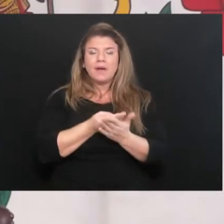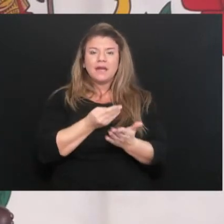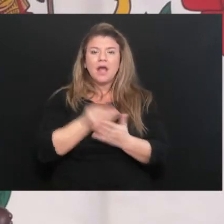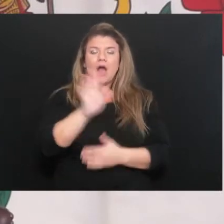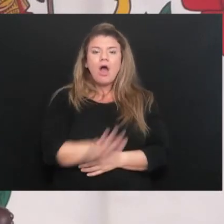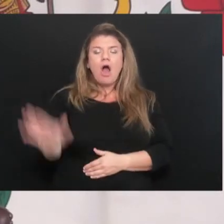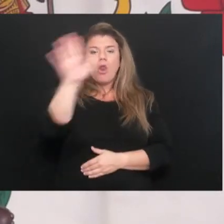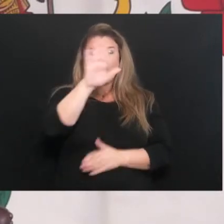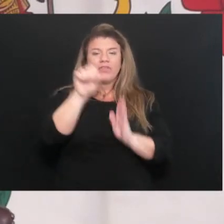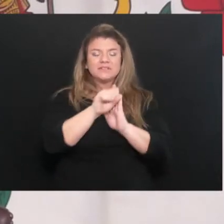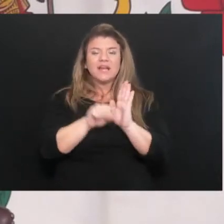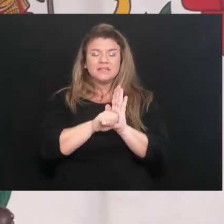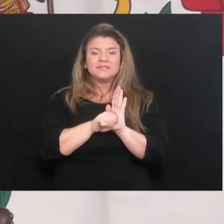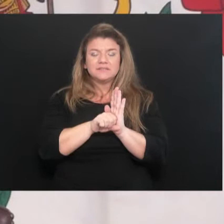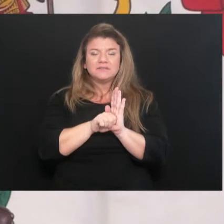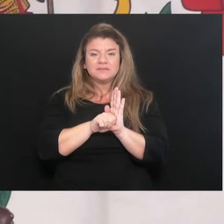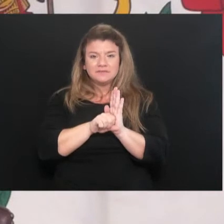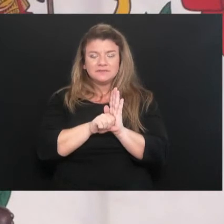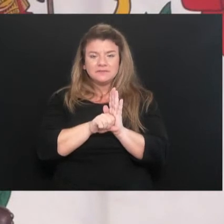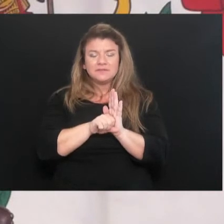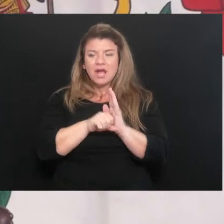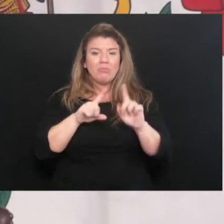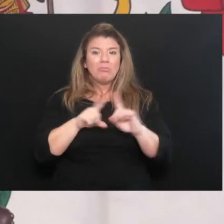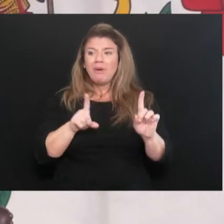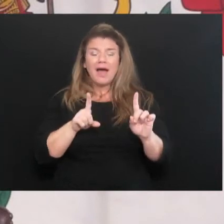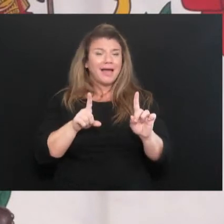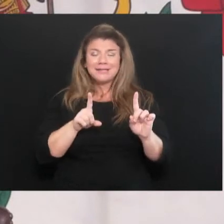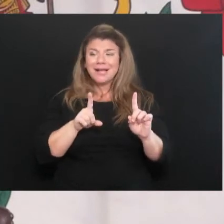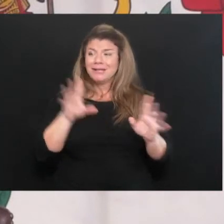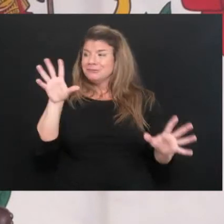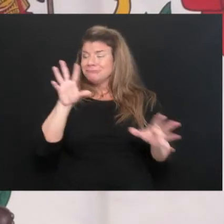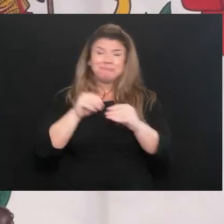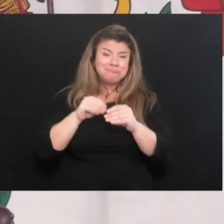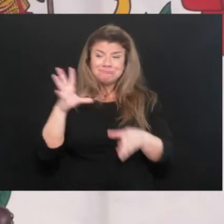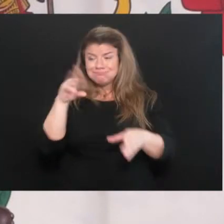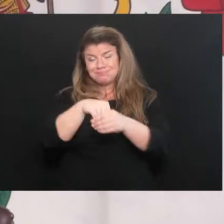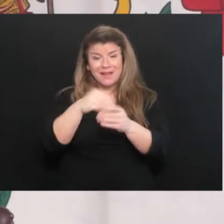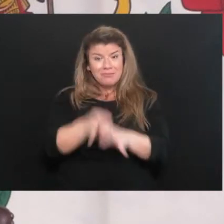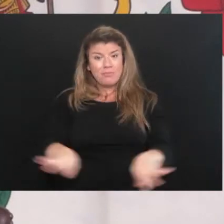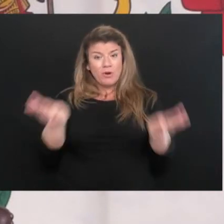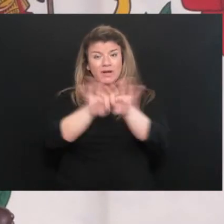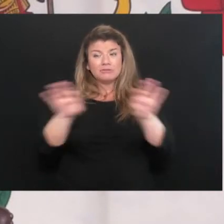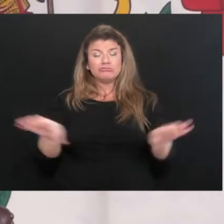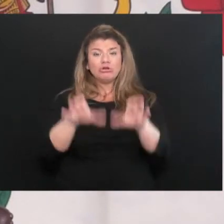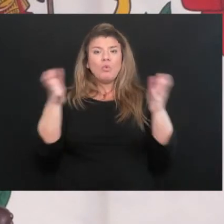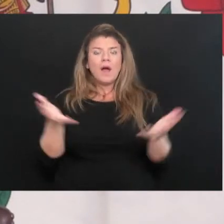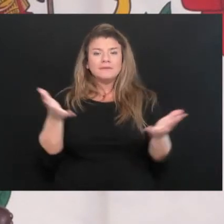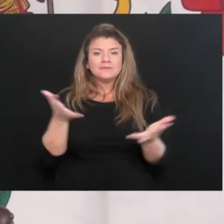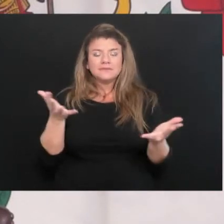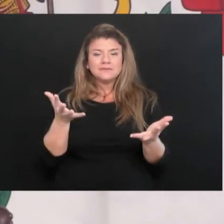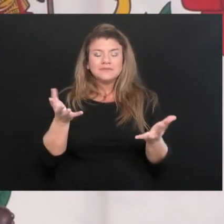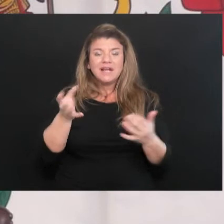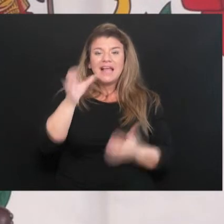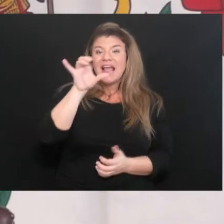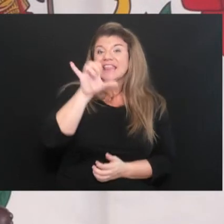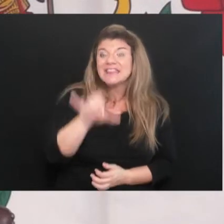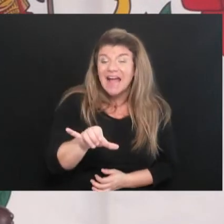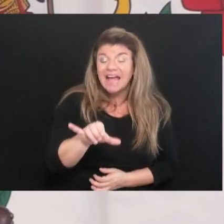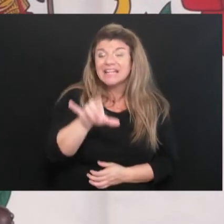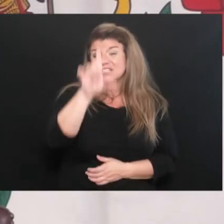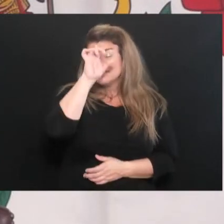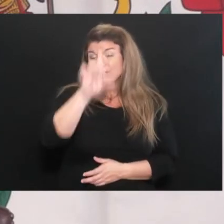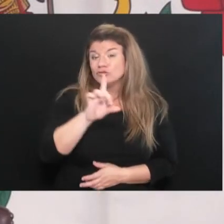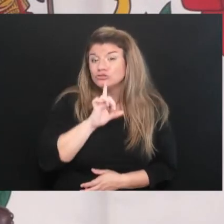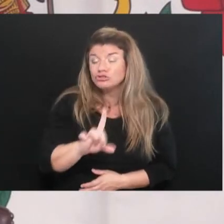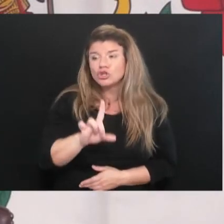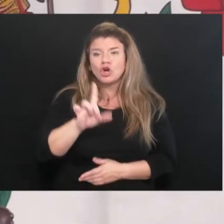across our state and everything. And but the net of what you're trying to do is do one thing, and that is absolutely raise